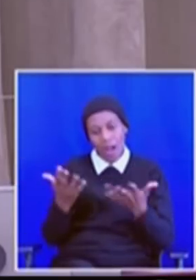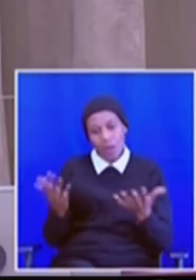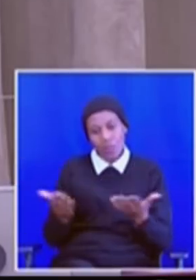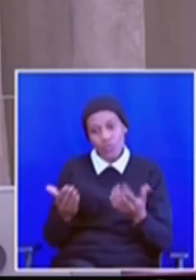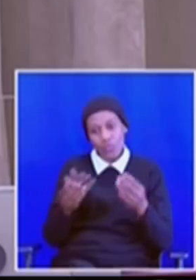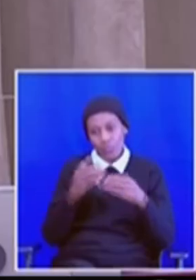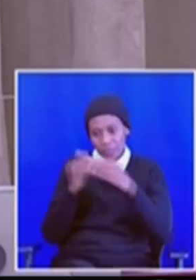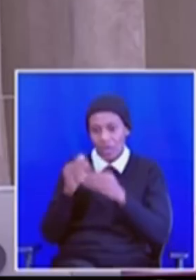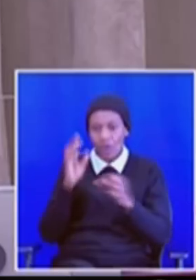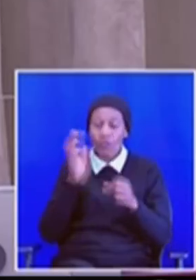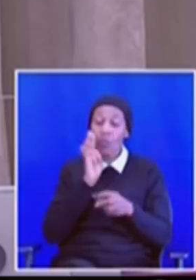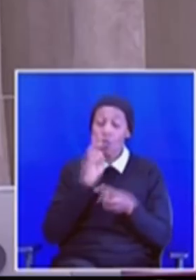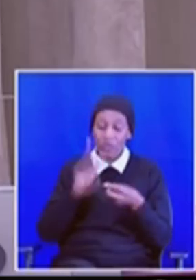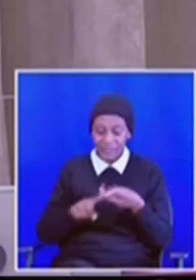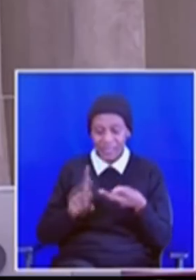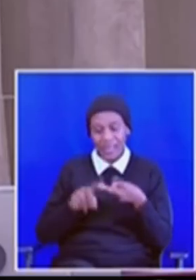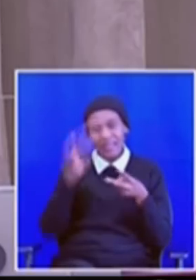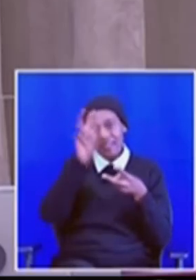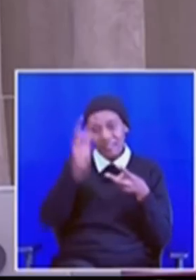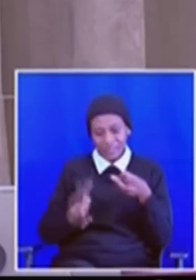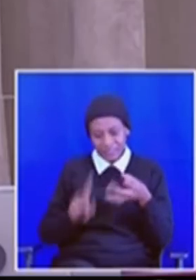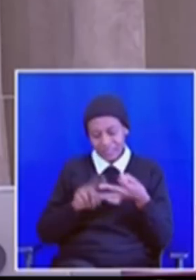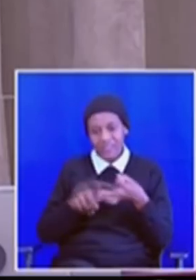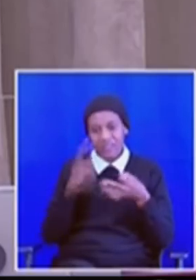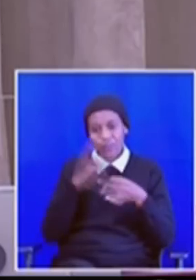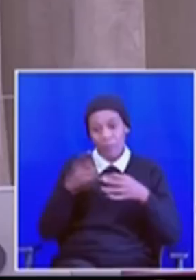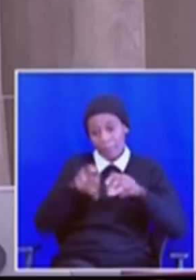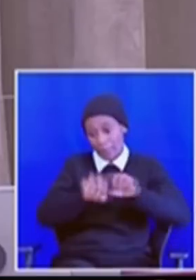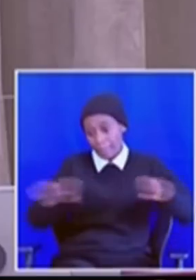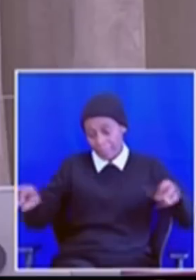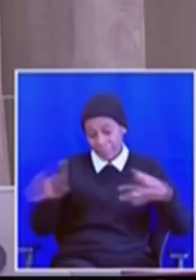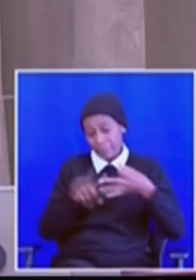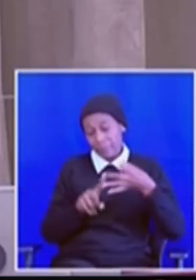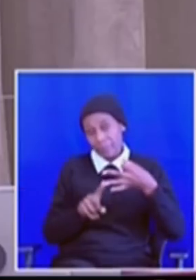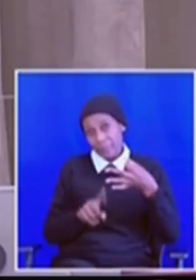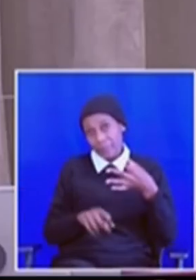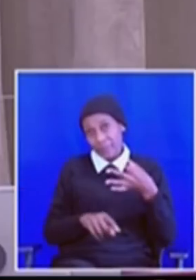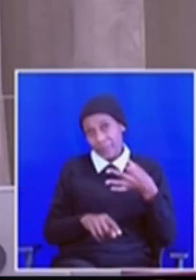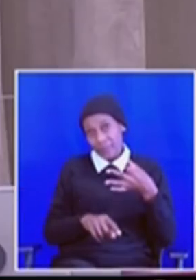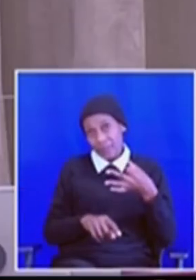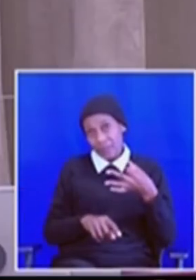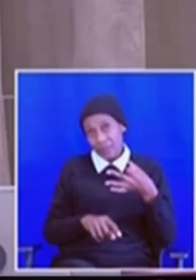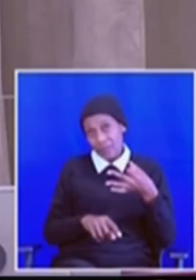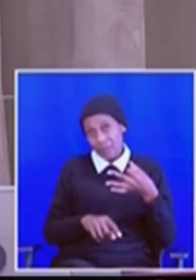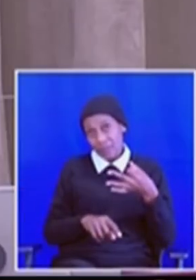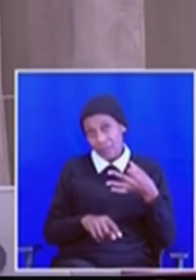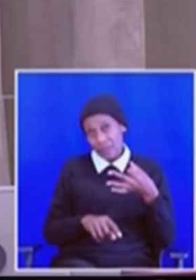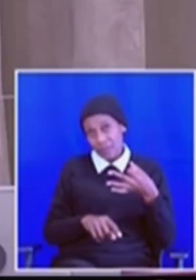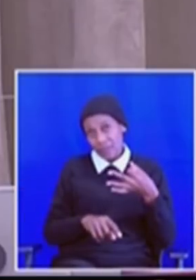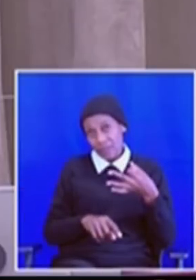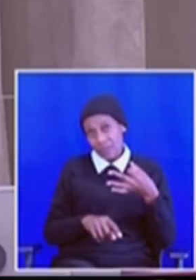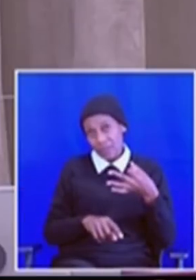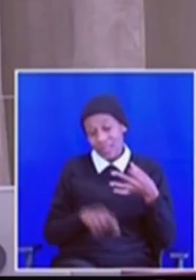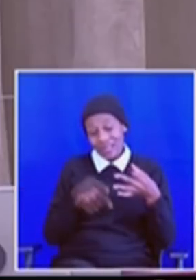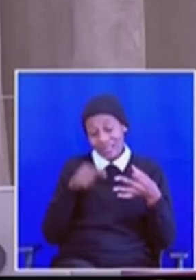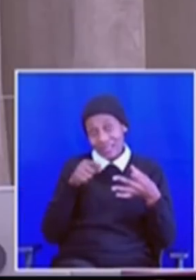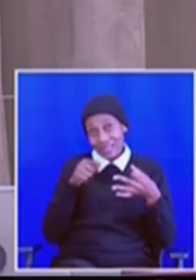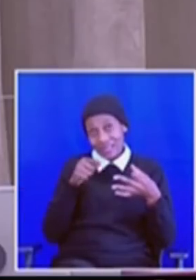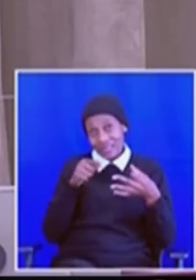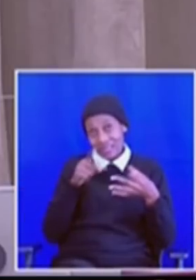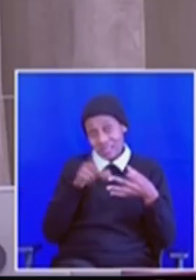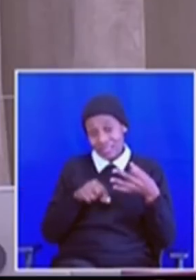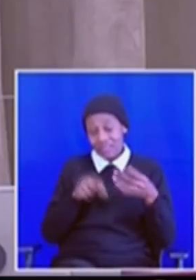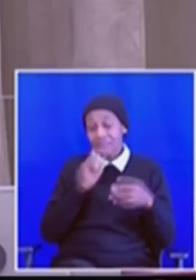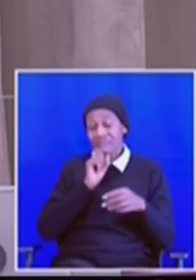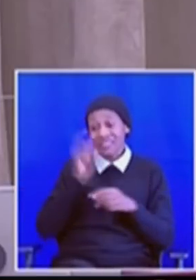water, electricity, sanitation must be the hallmark of developmental local